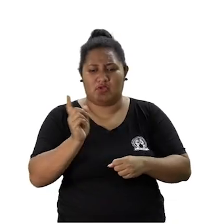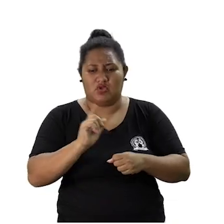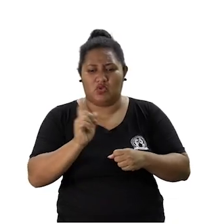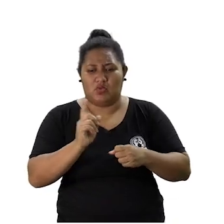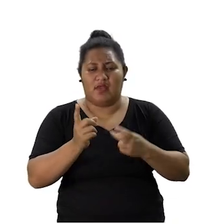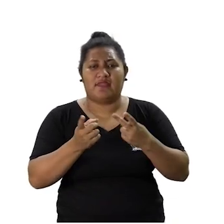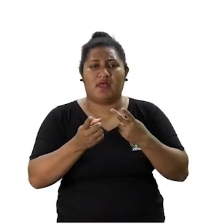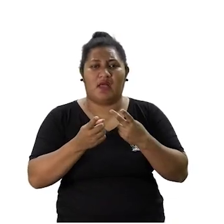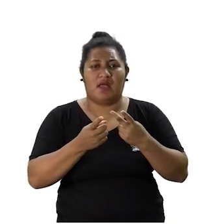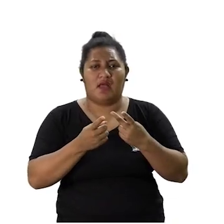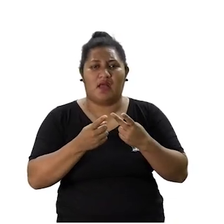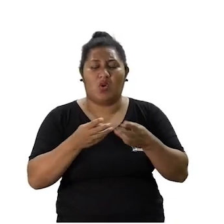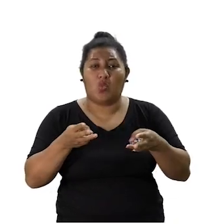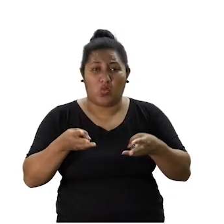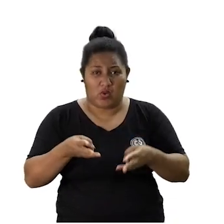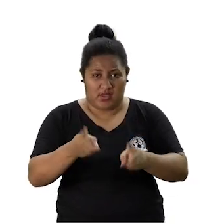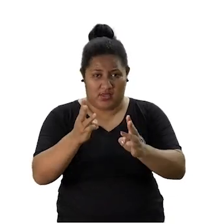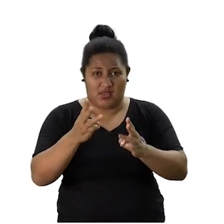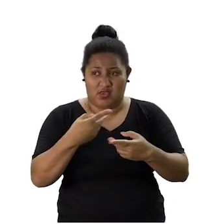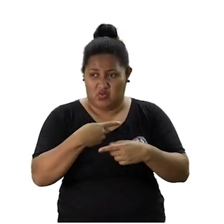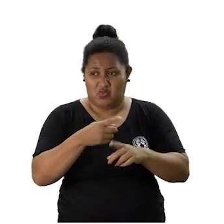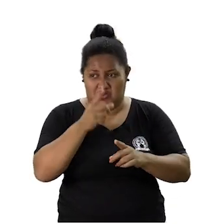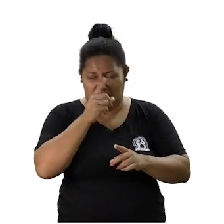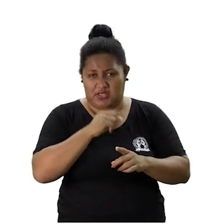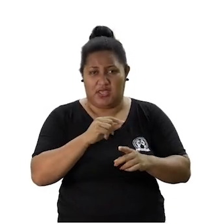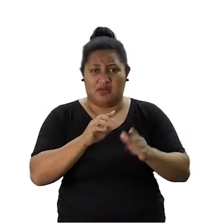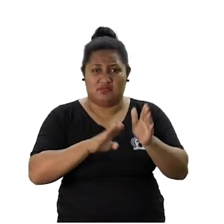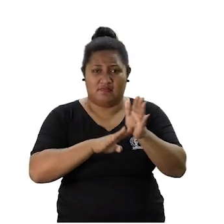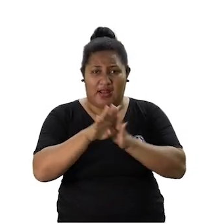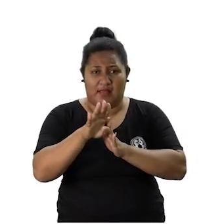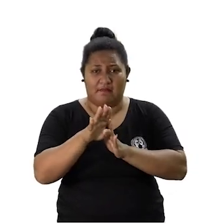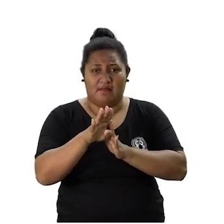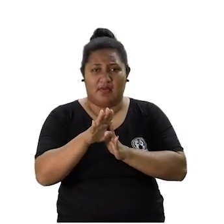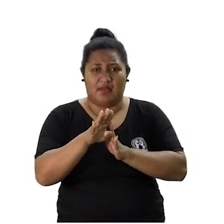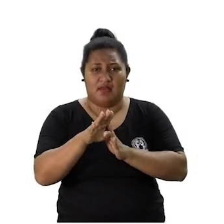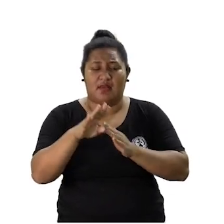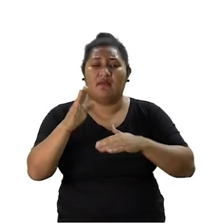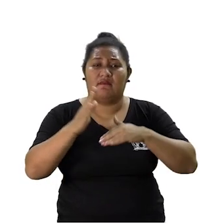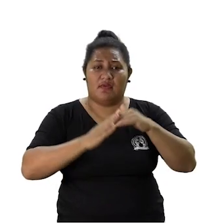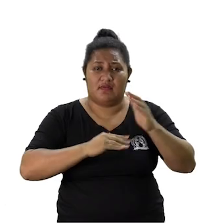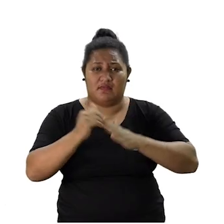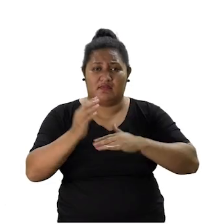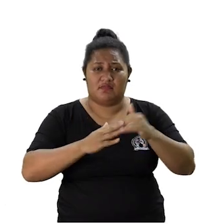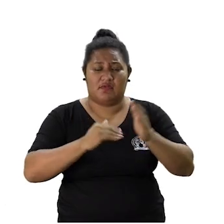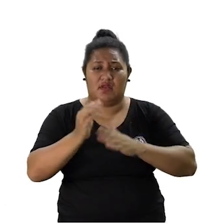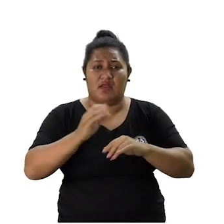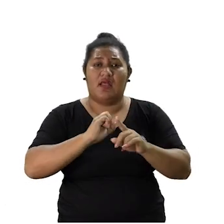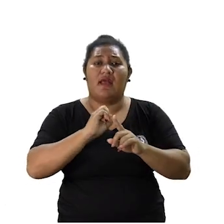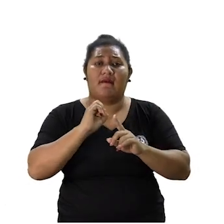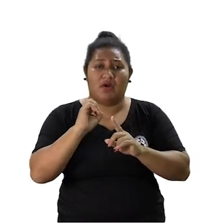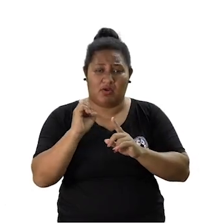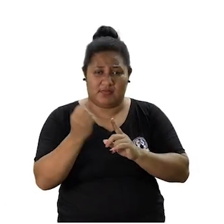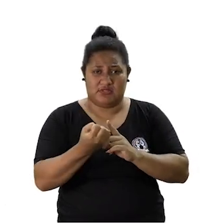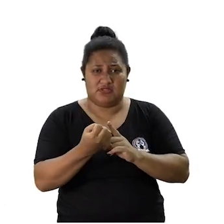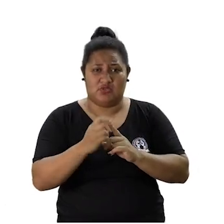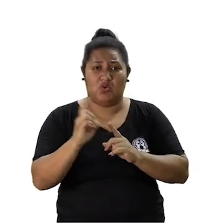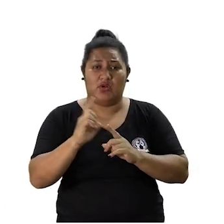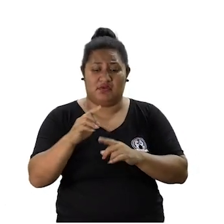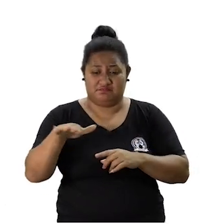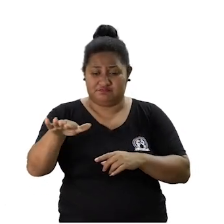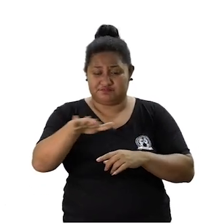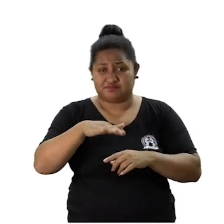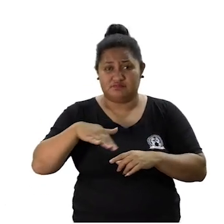mawhai e tātou o nā ti na e ai ia le se o manga whaale nā tua lea o le ngatai whale